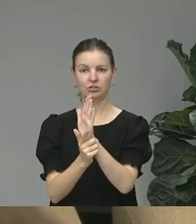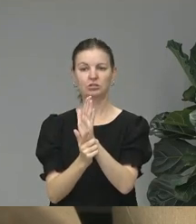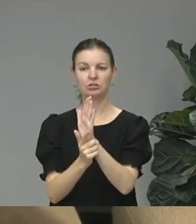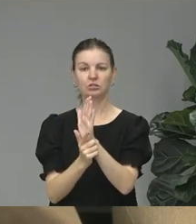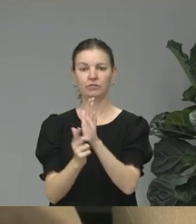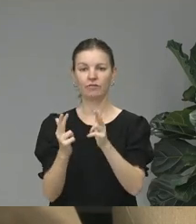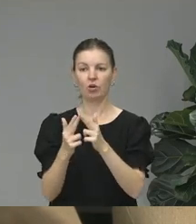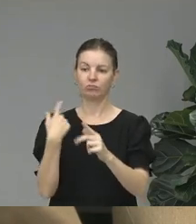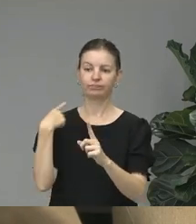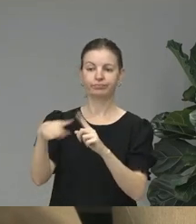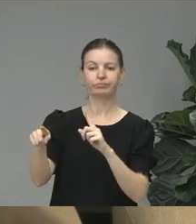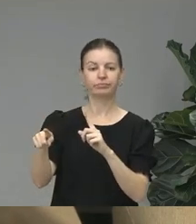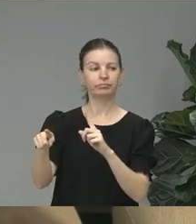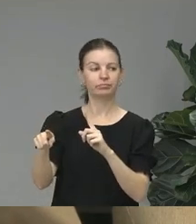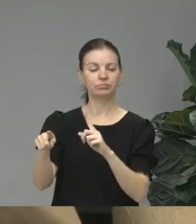of a...